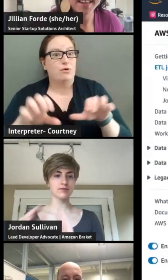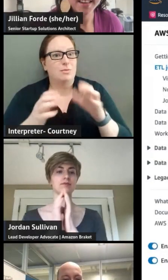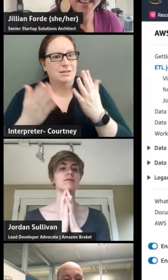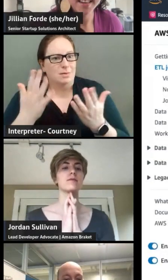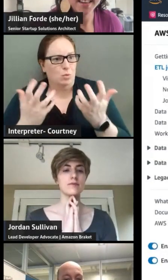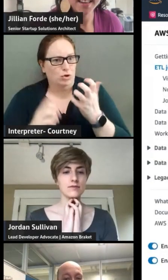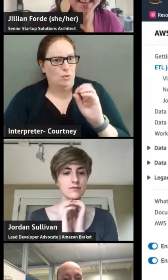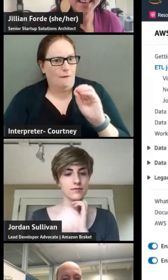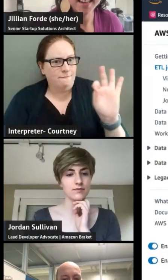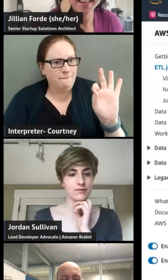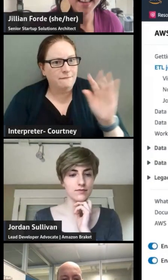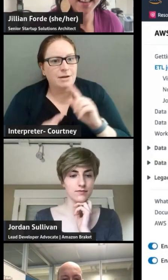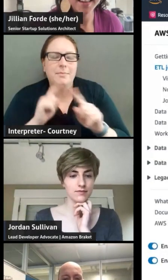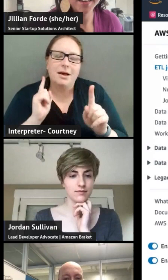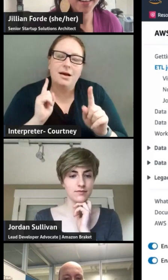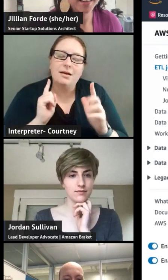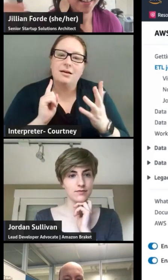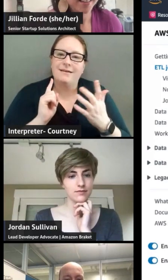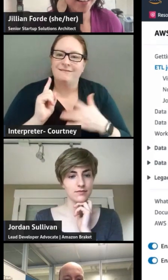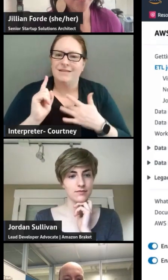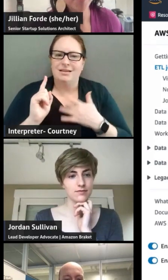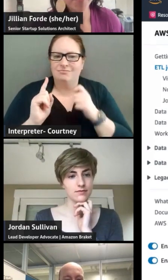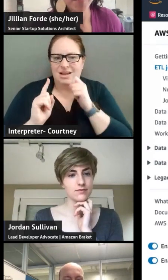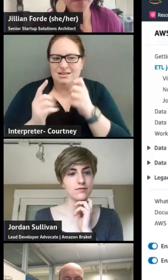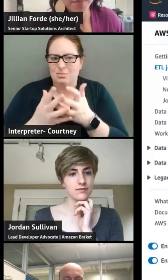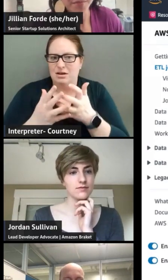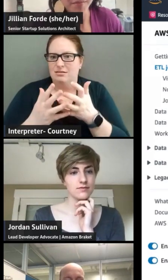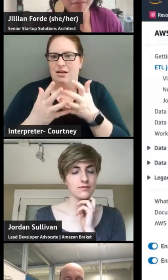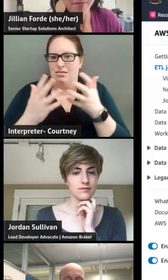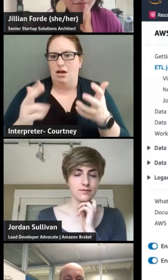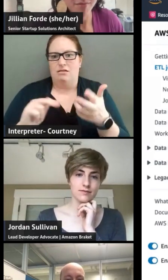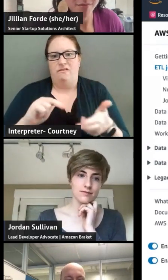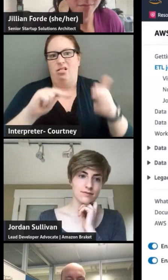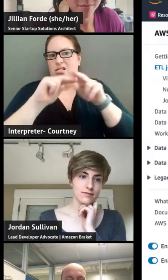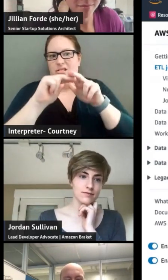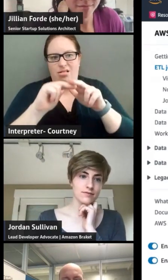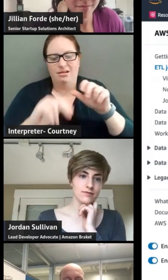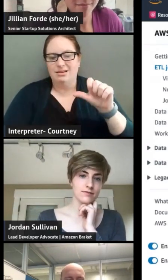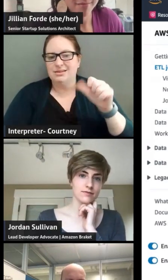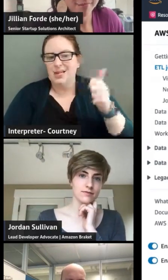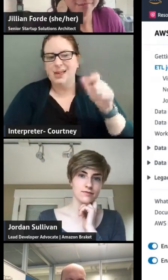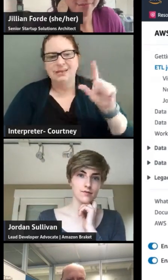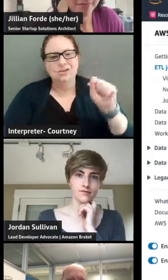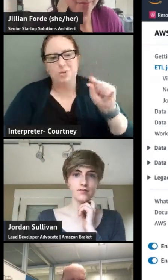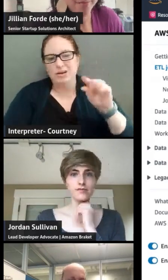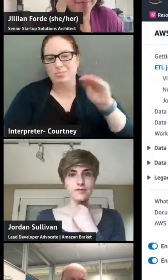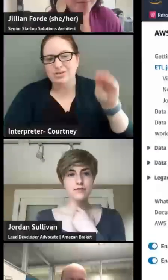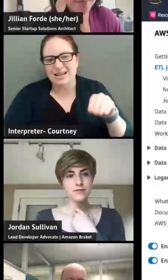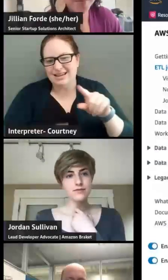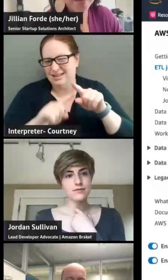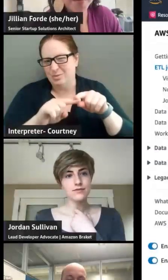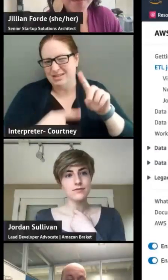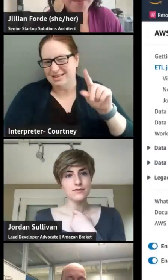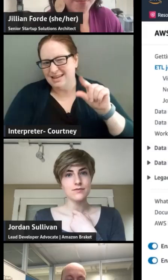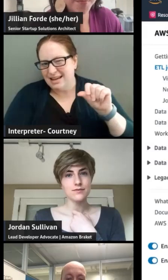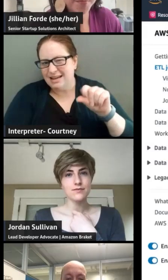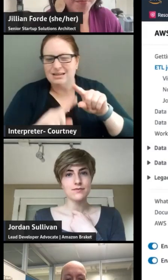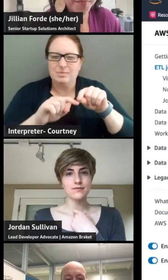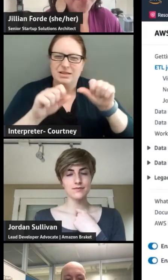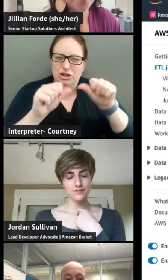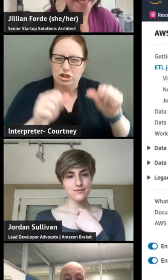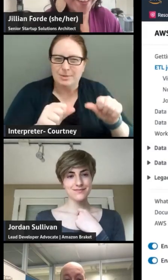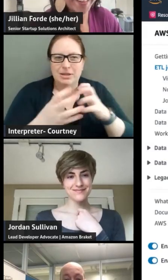we found that there hasn't been that much of an uptick, 10, 20%, somewhere around there. It depends on this data. It depends on the shape. There's a lot of it